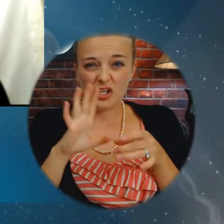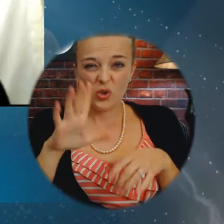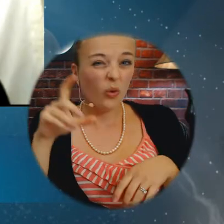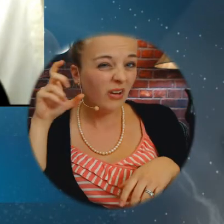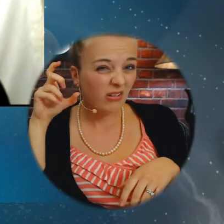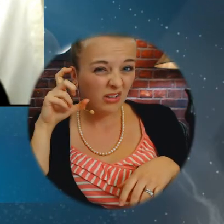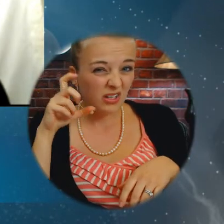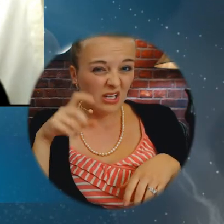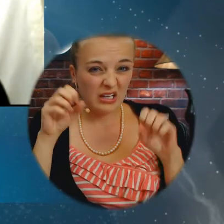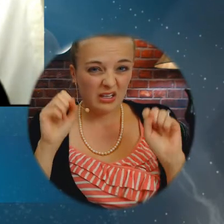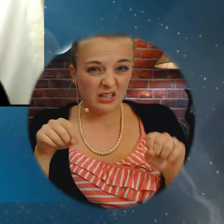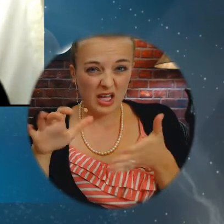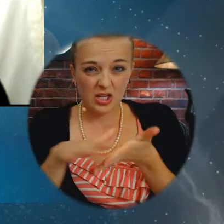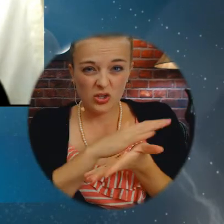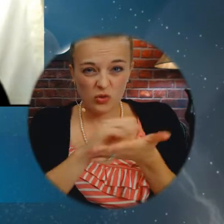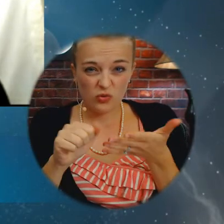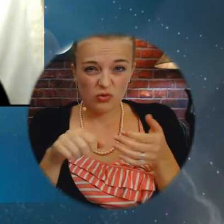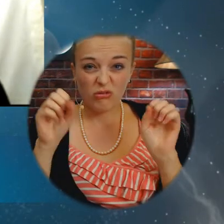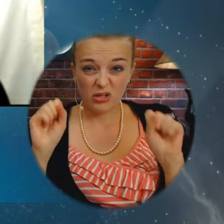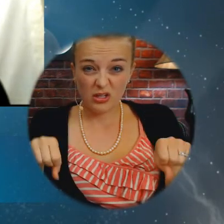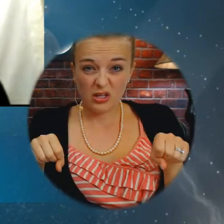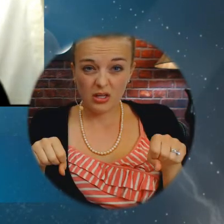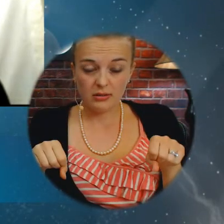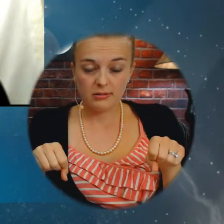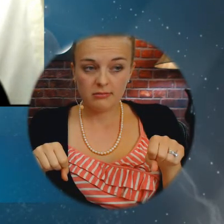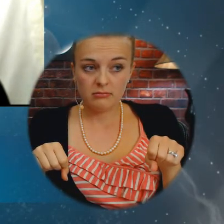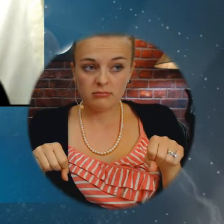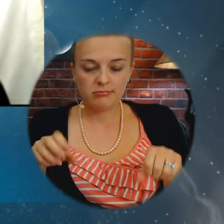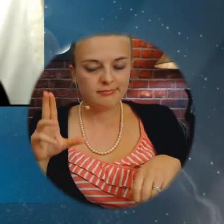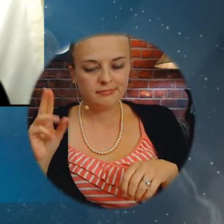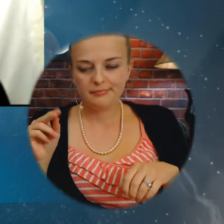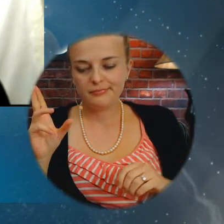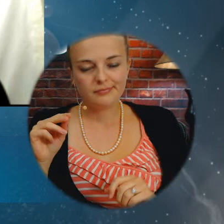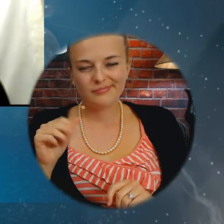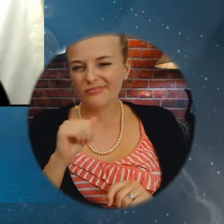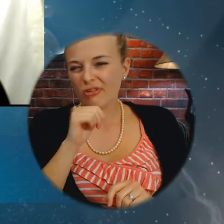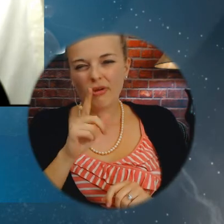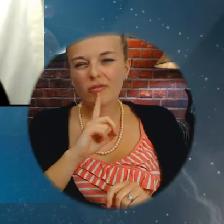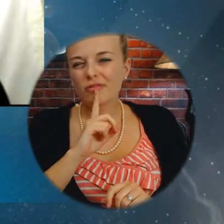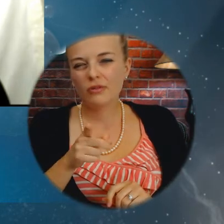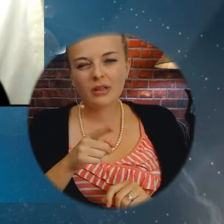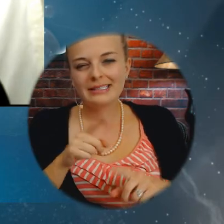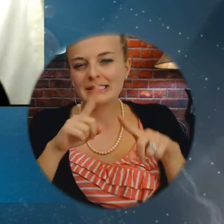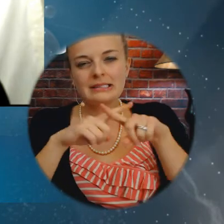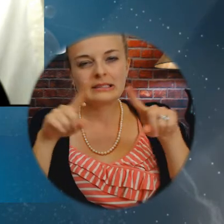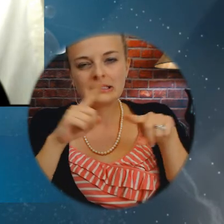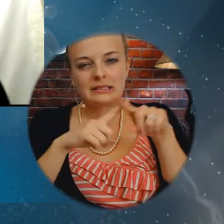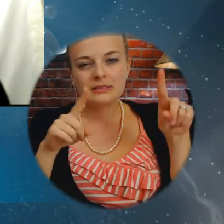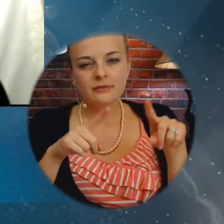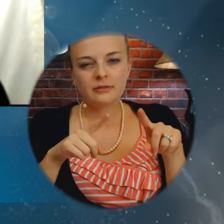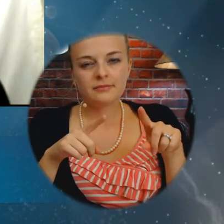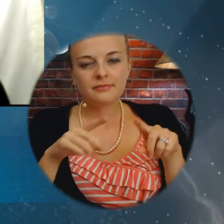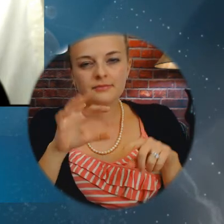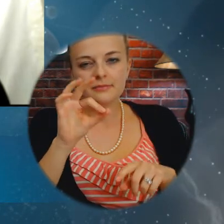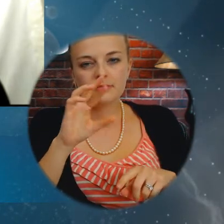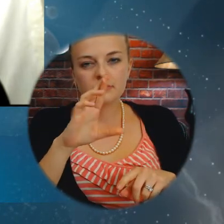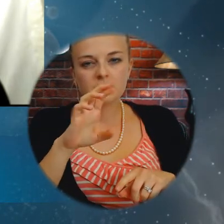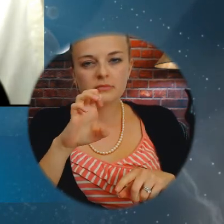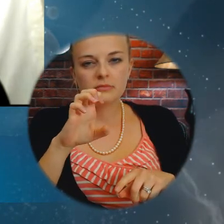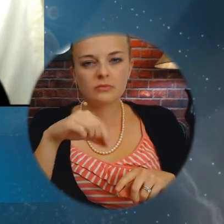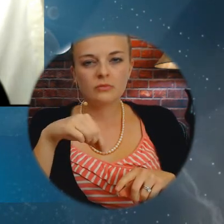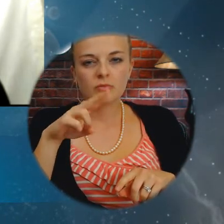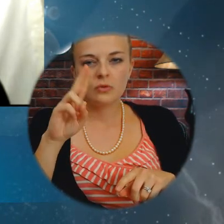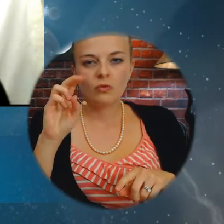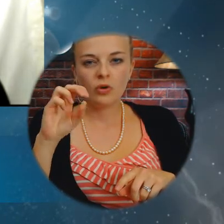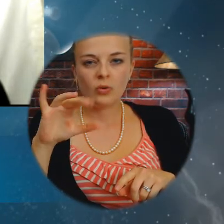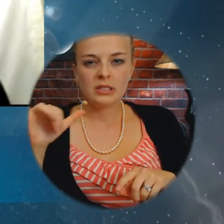haven't heard of any instances of that. I mean, we're operating on, you know, sort of an ISM frequency band, which is the industrial scientific